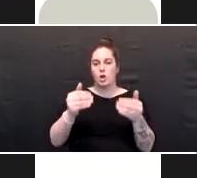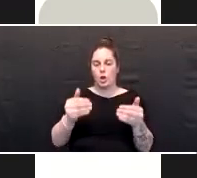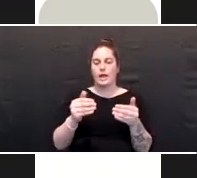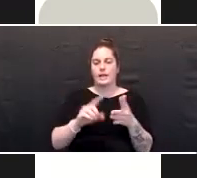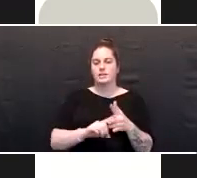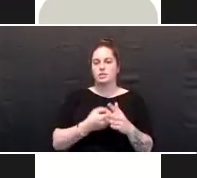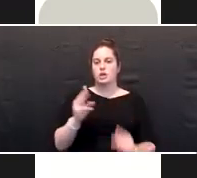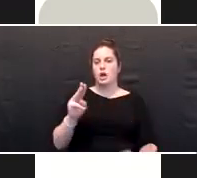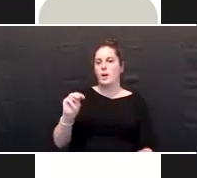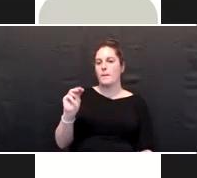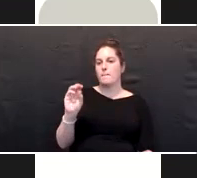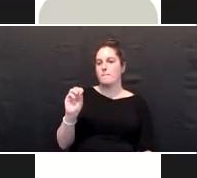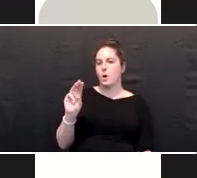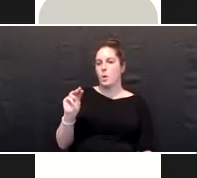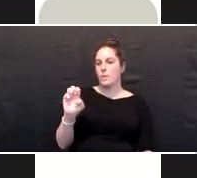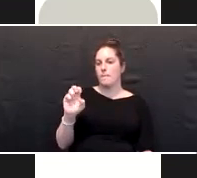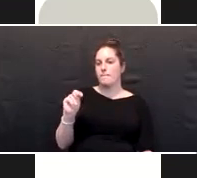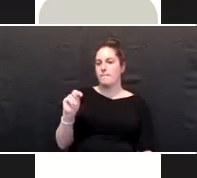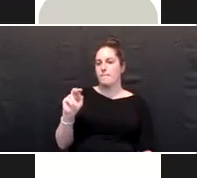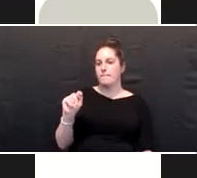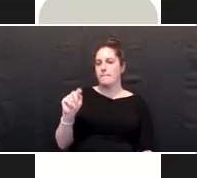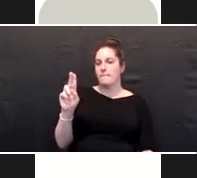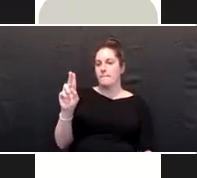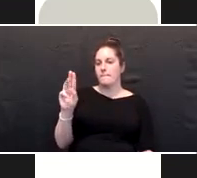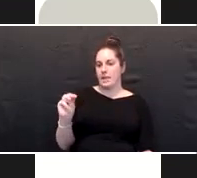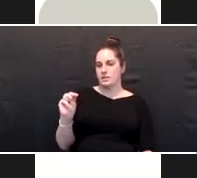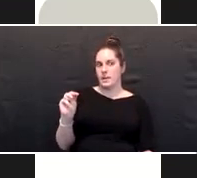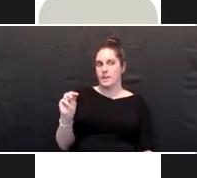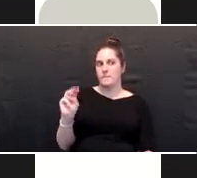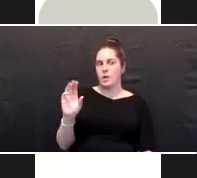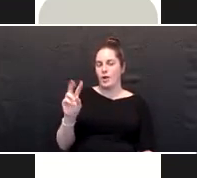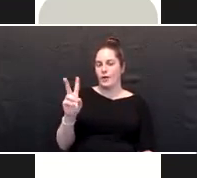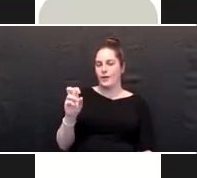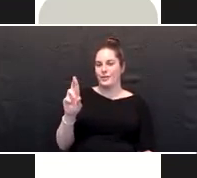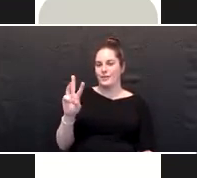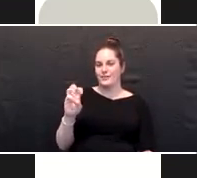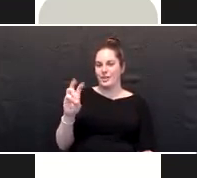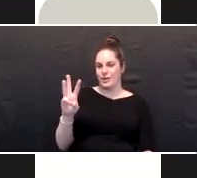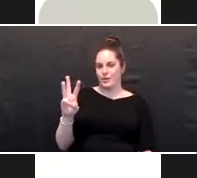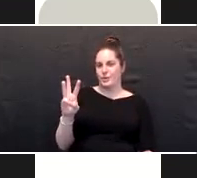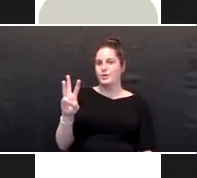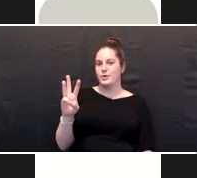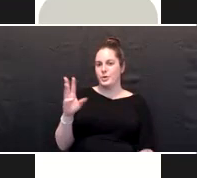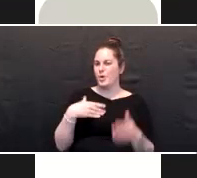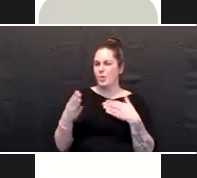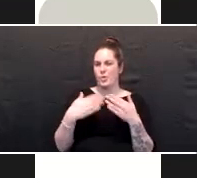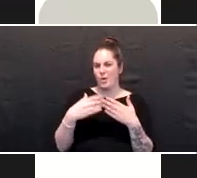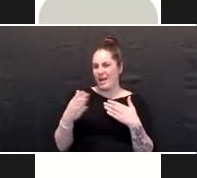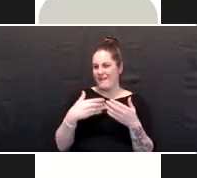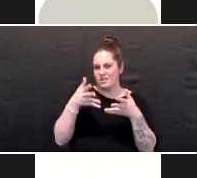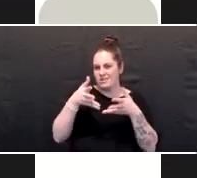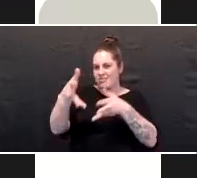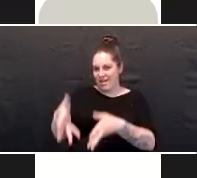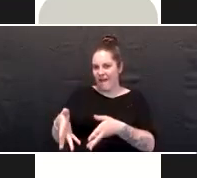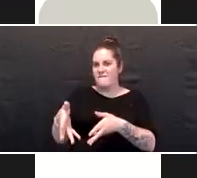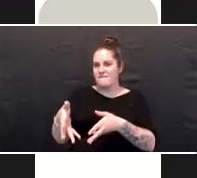my best to try to get through the momentum and work overviews today. Whatever I don't finish, I'll tackle